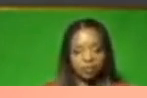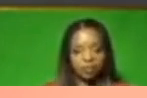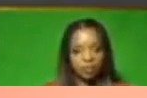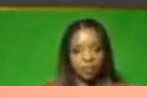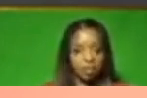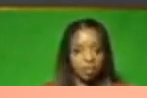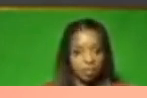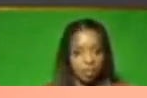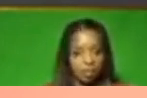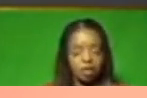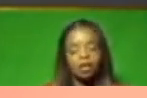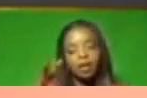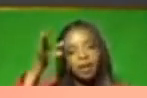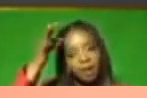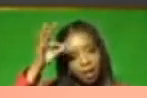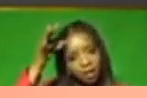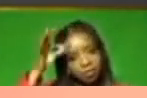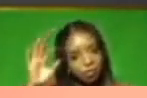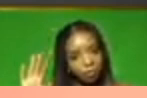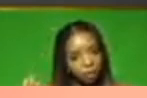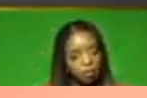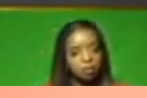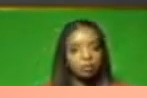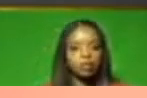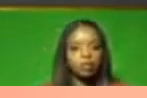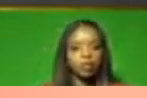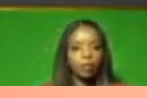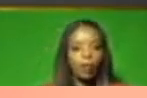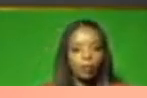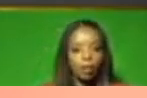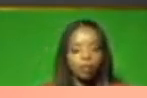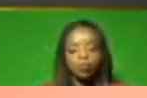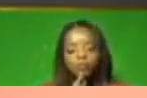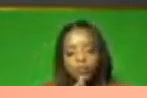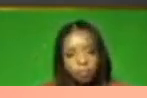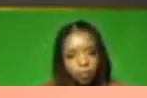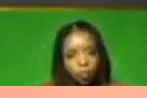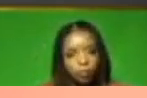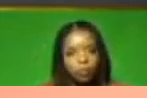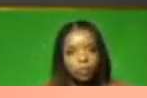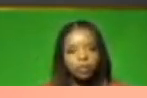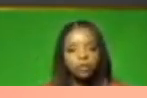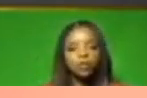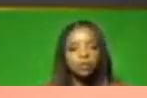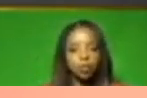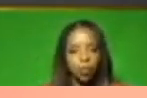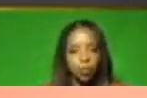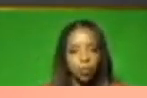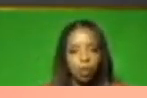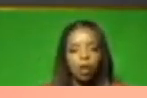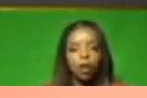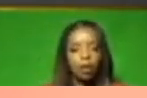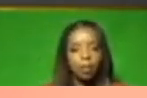government, and we need to respond to the mandate from the electorate of our country.